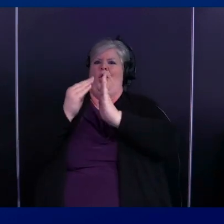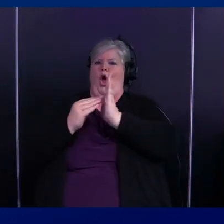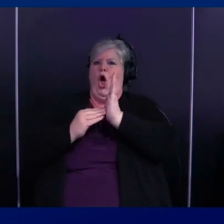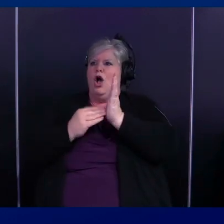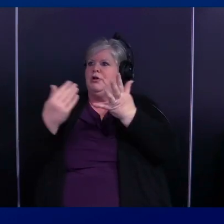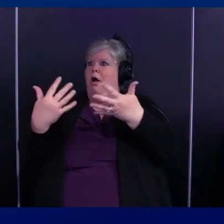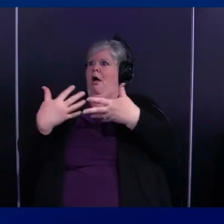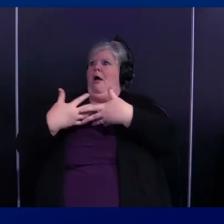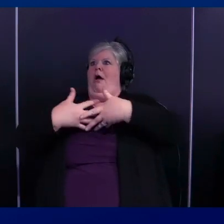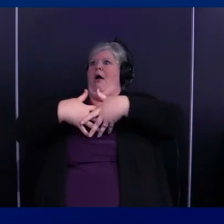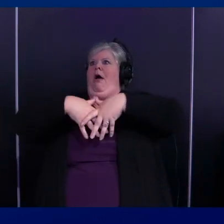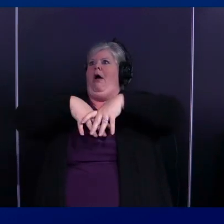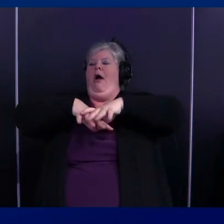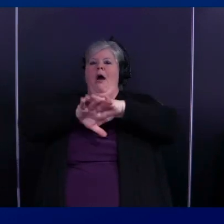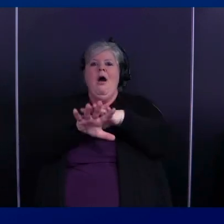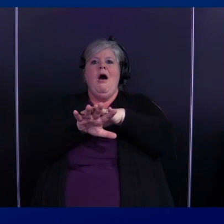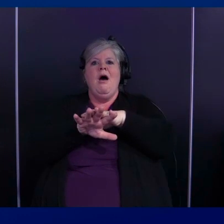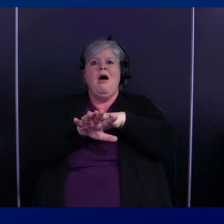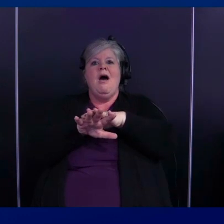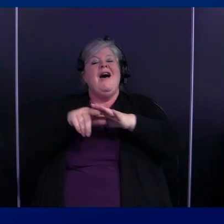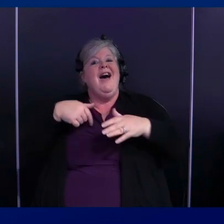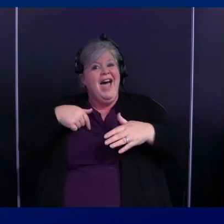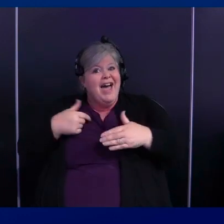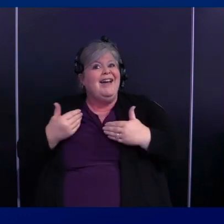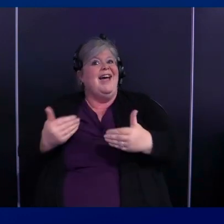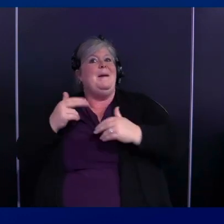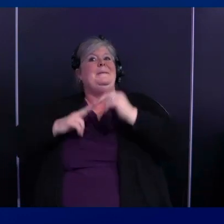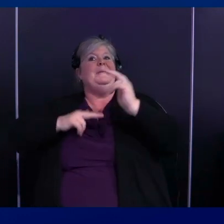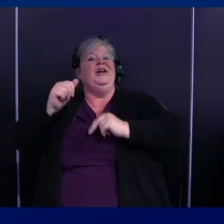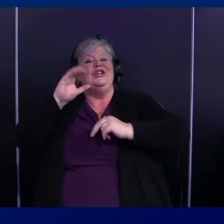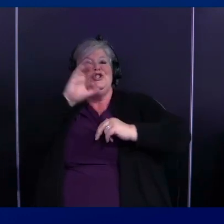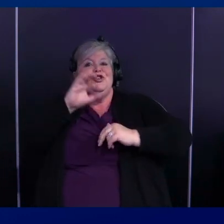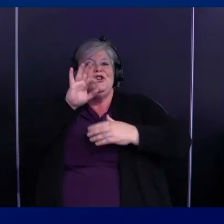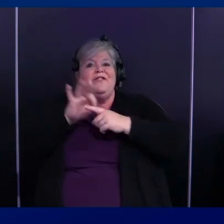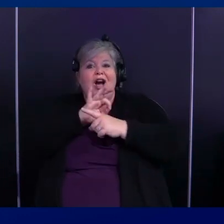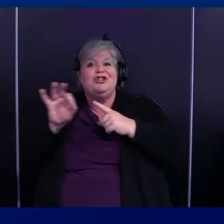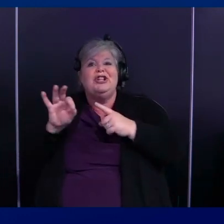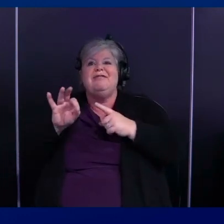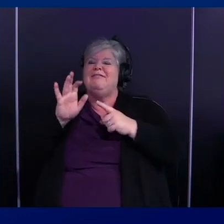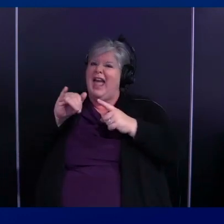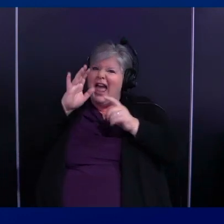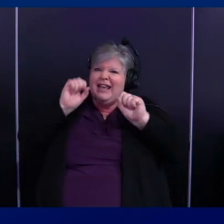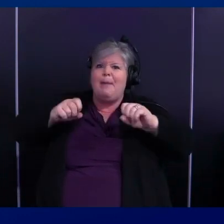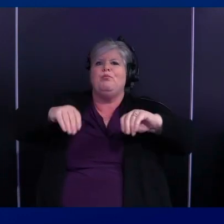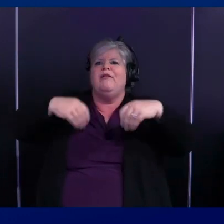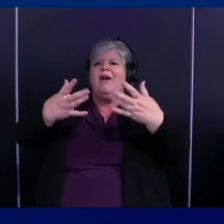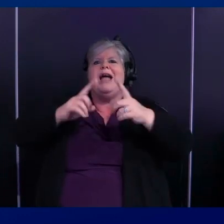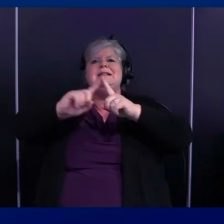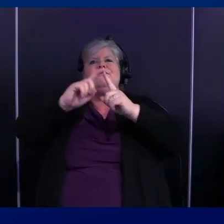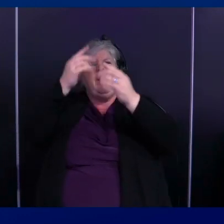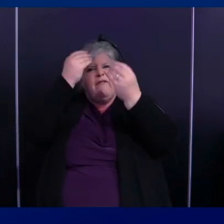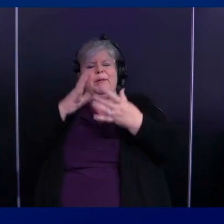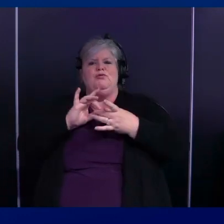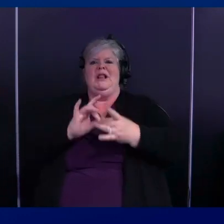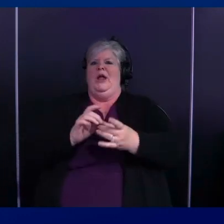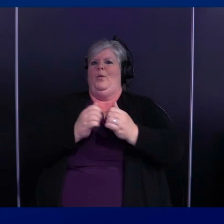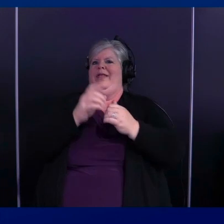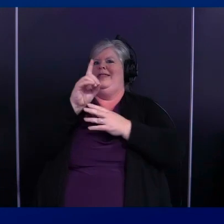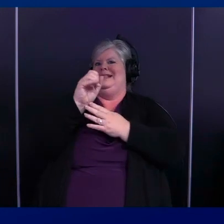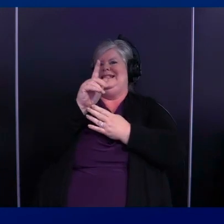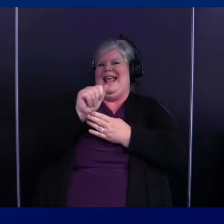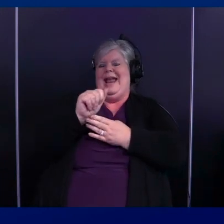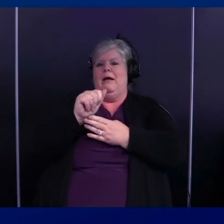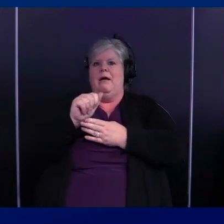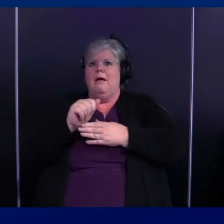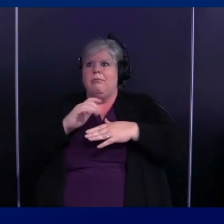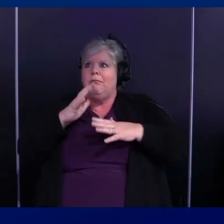then we're building a search functionality and analytics, providing insight to the data. And what does it all